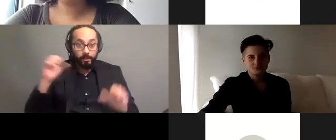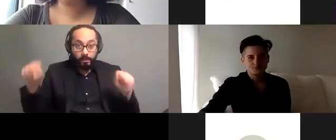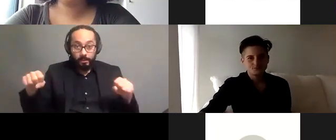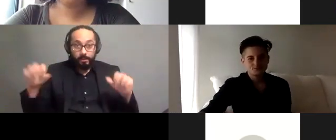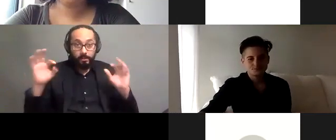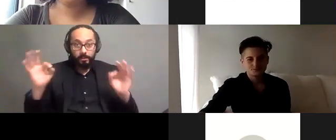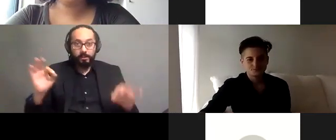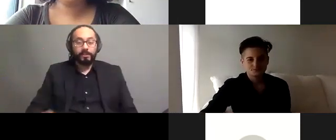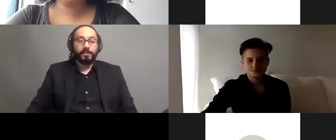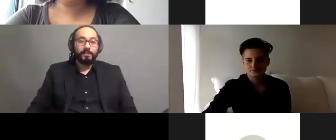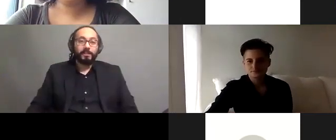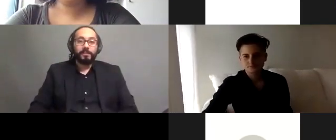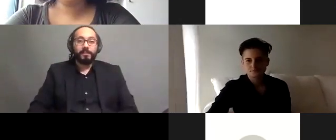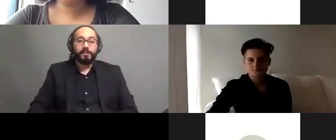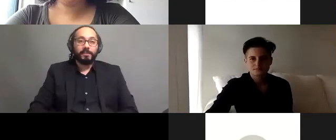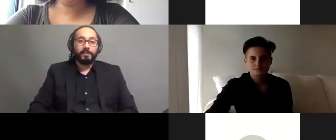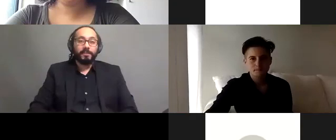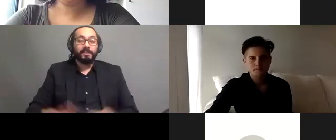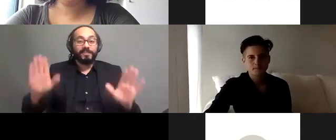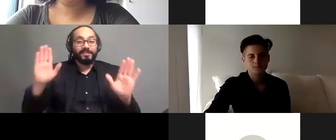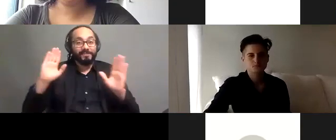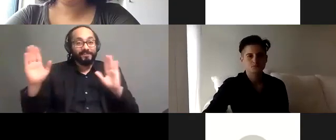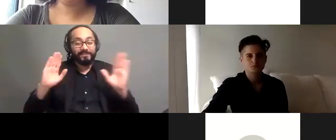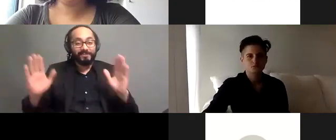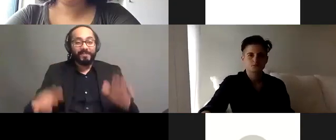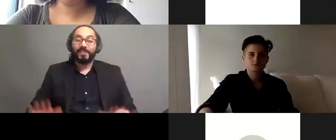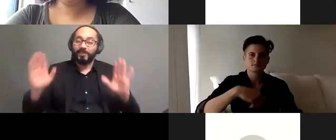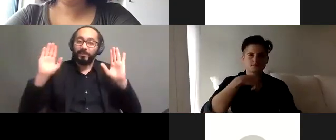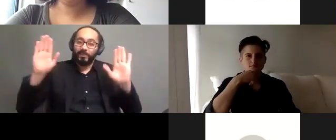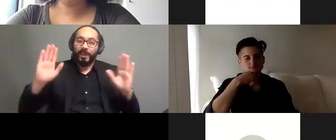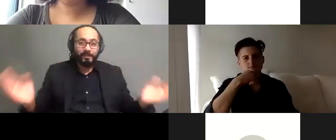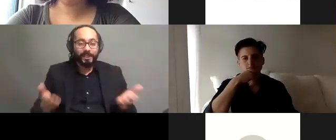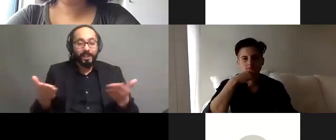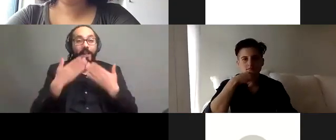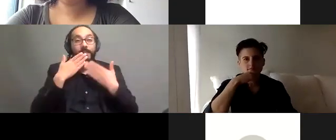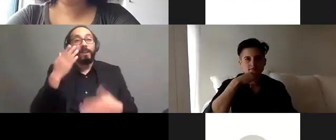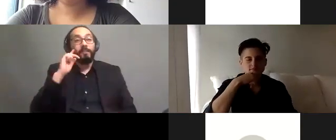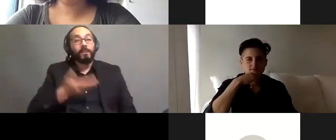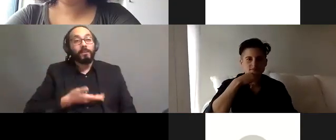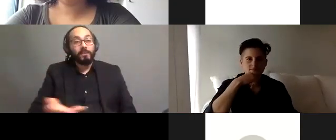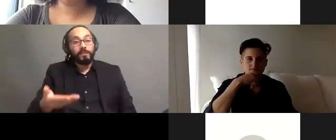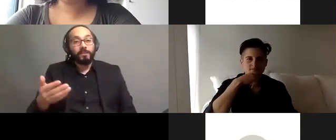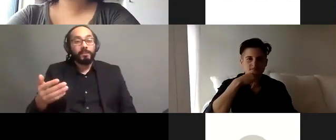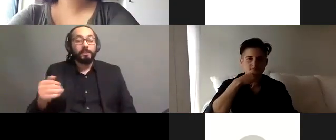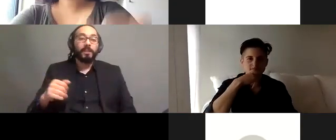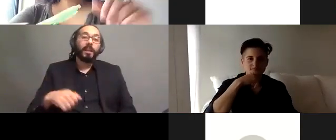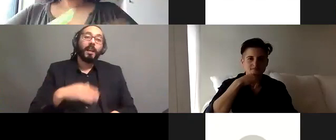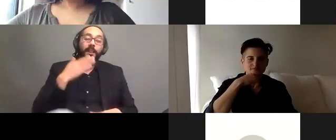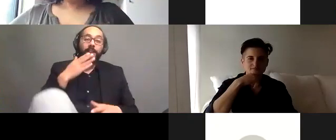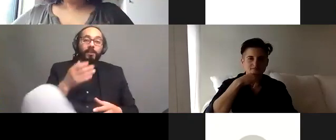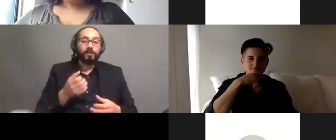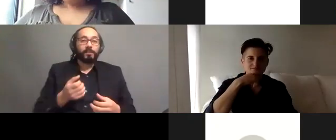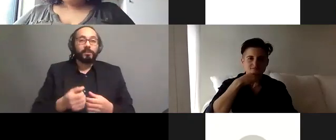Hi, it's great to be here. Thank you for the invitation. And thank you so much to the